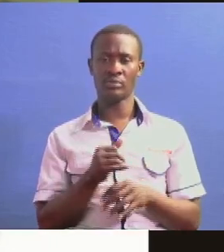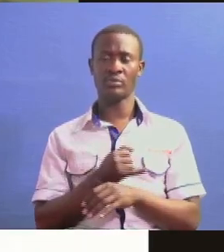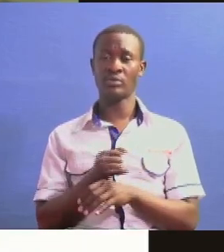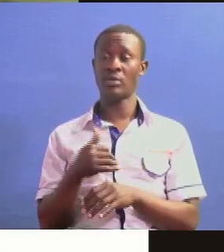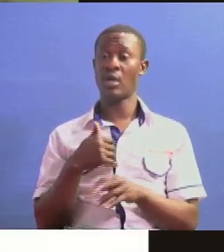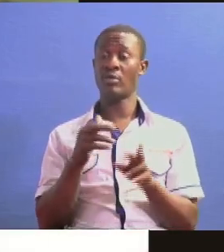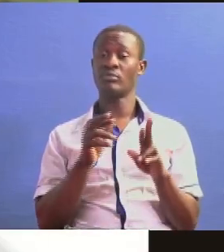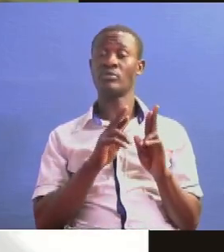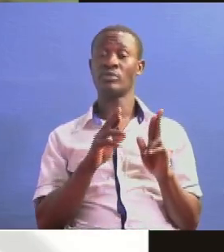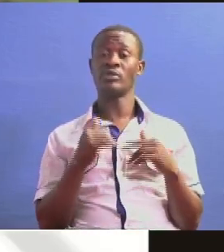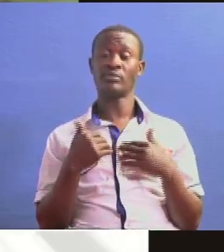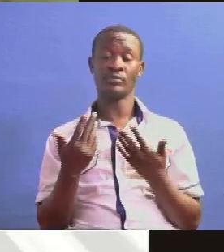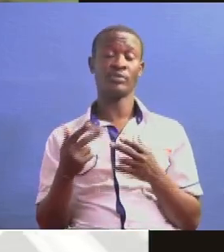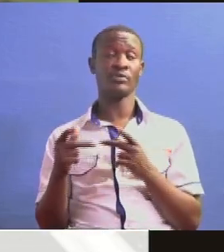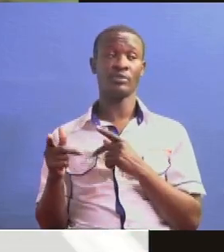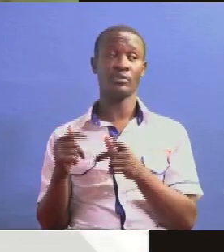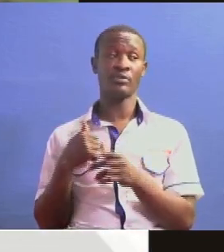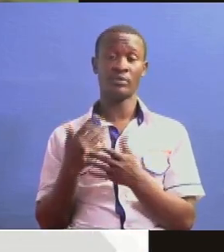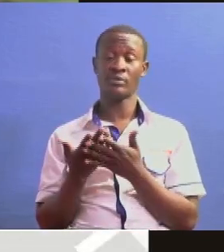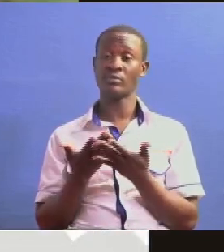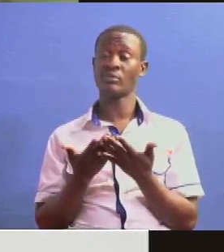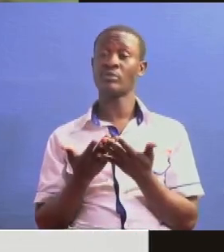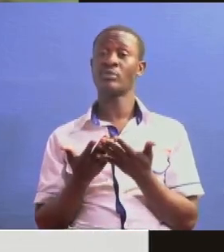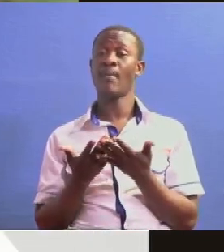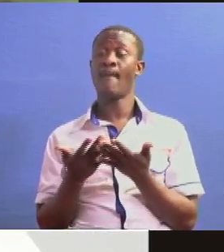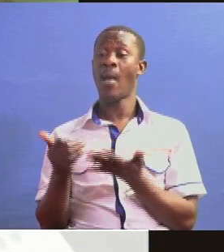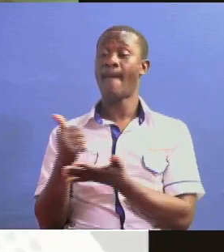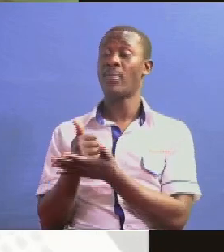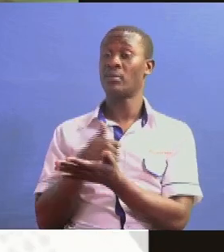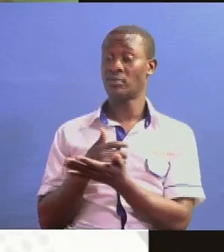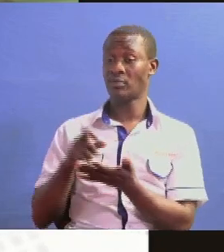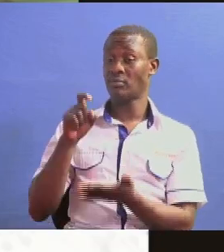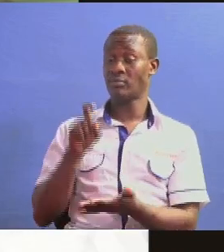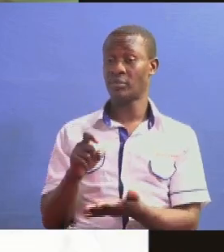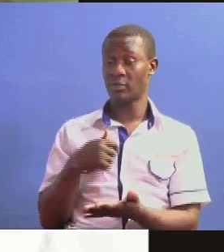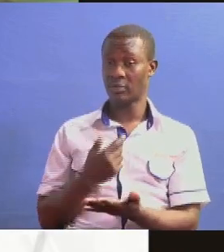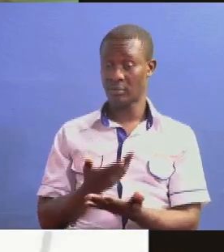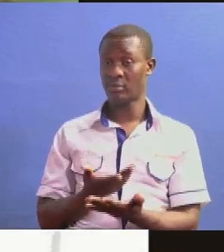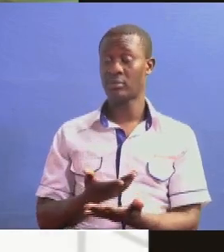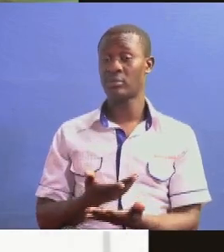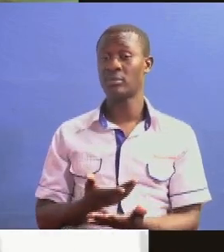have already been considered and absorbed into permanent and pensionable